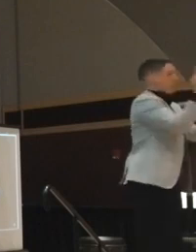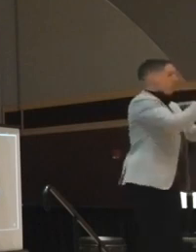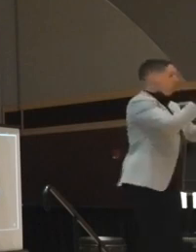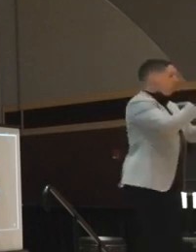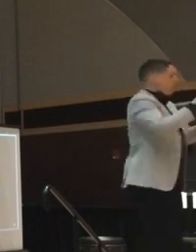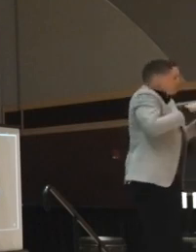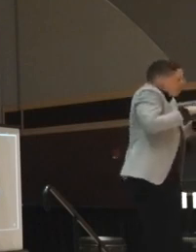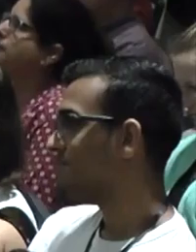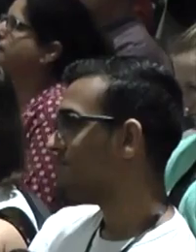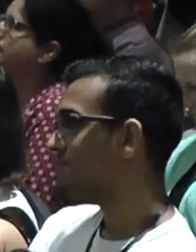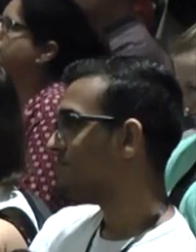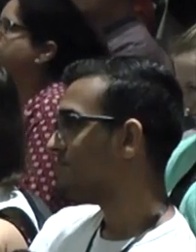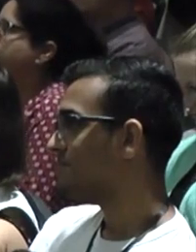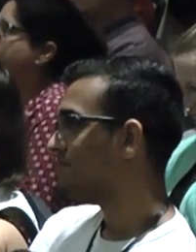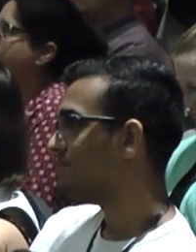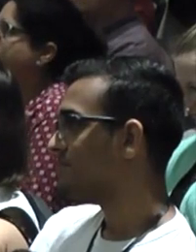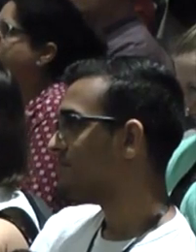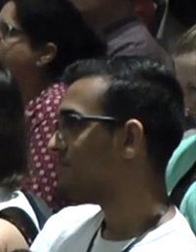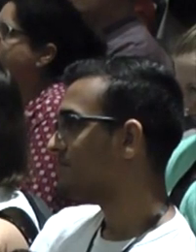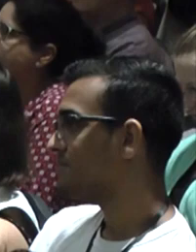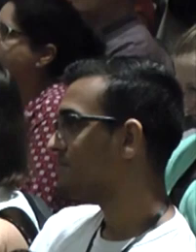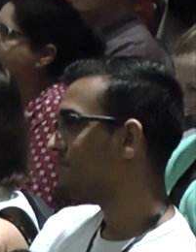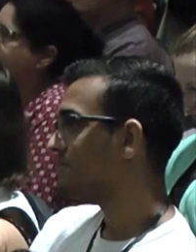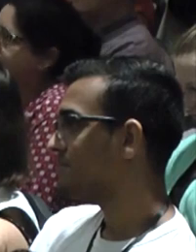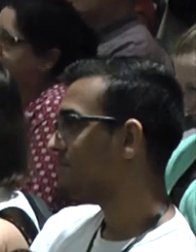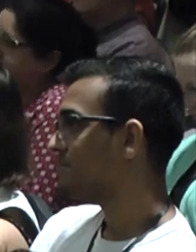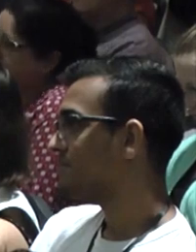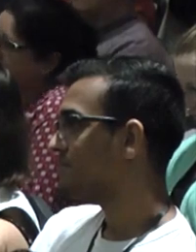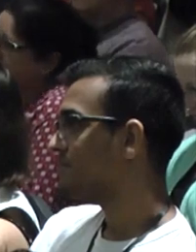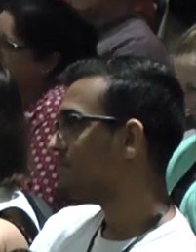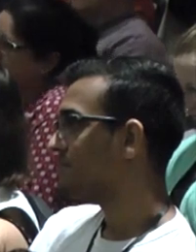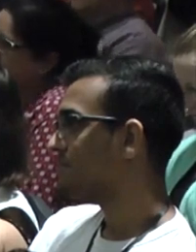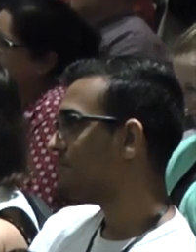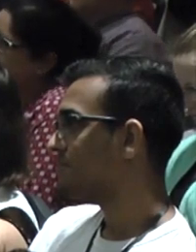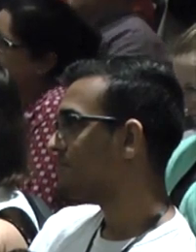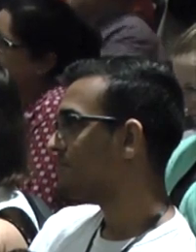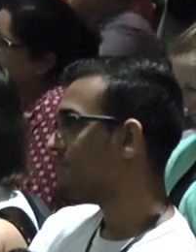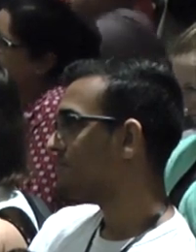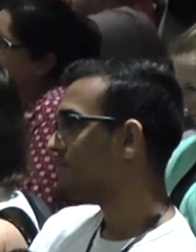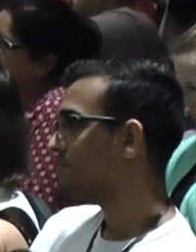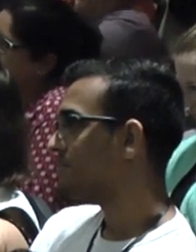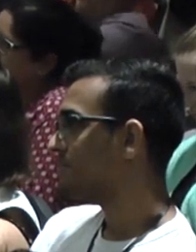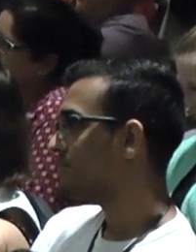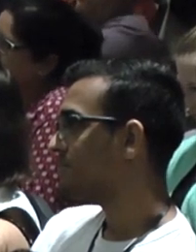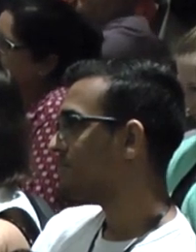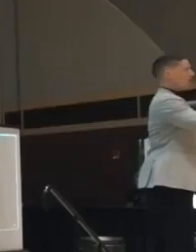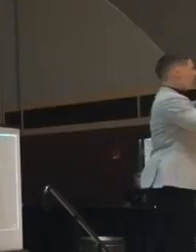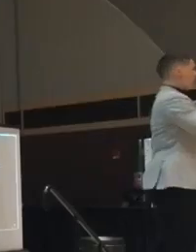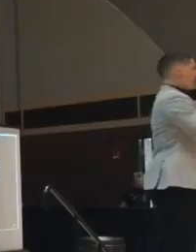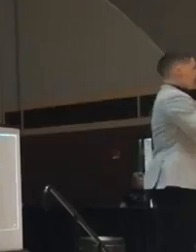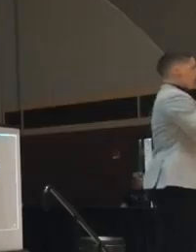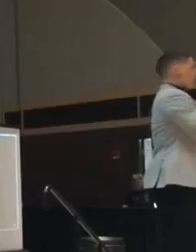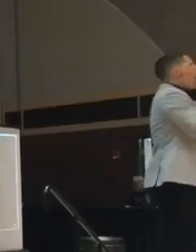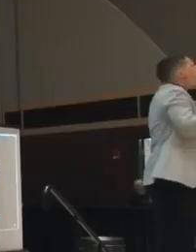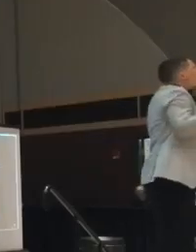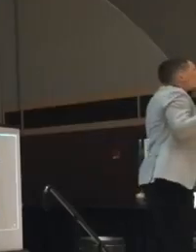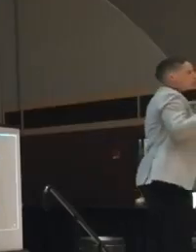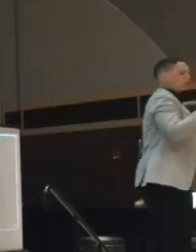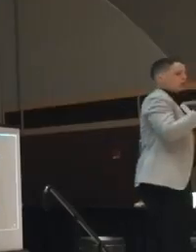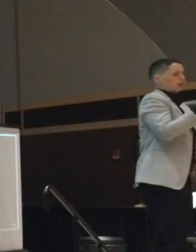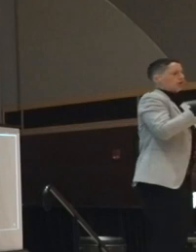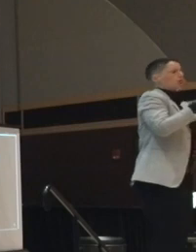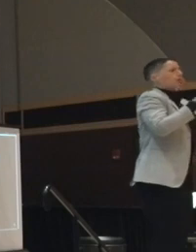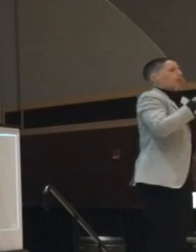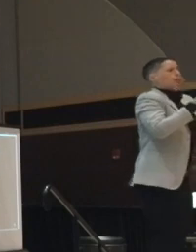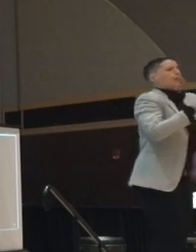sensor. If you held one of those in your hand, there's no way you'd trust one of those. I mean, you see a bird taking it off?